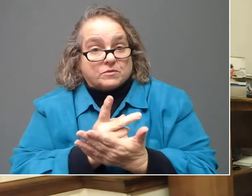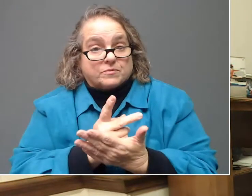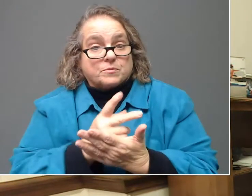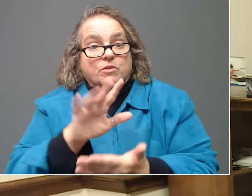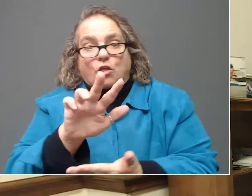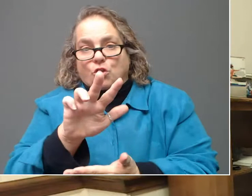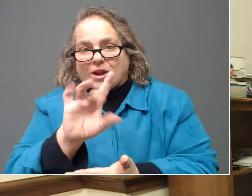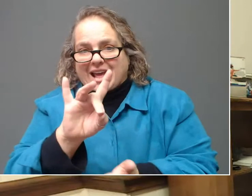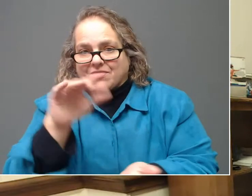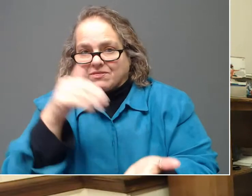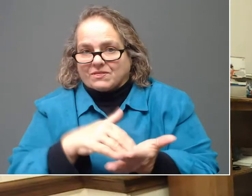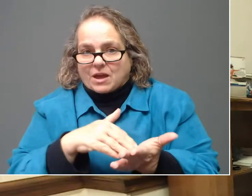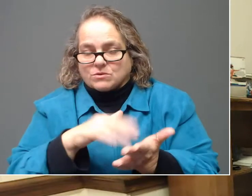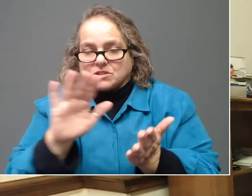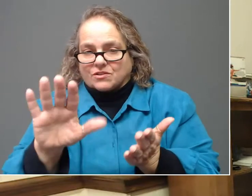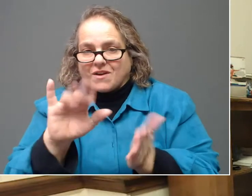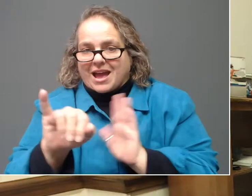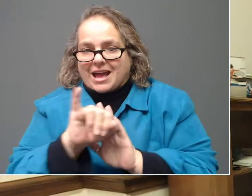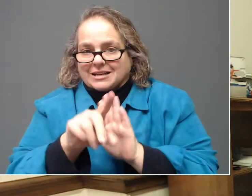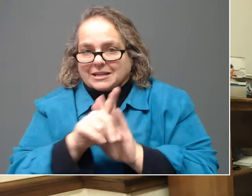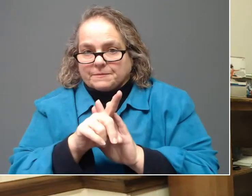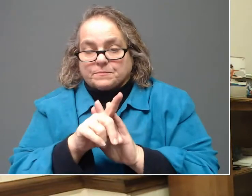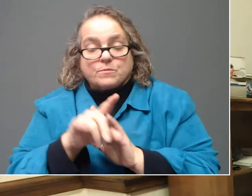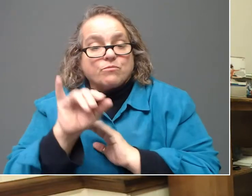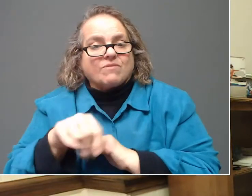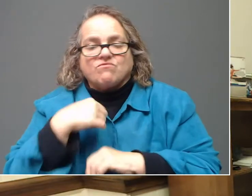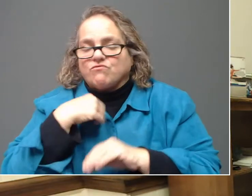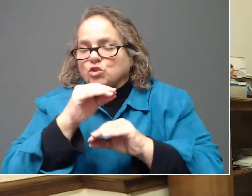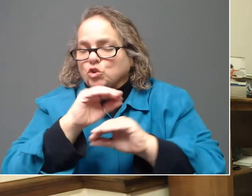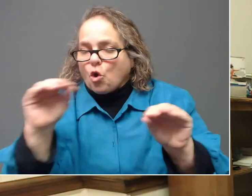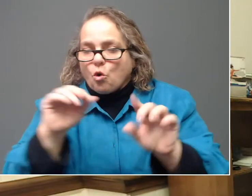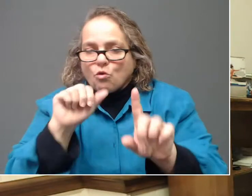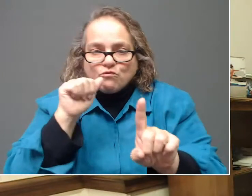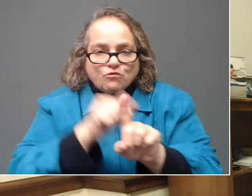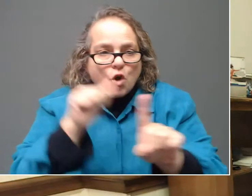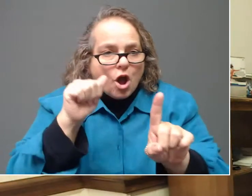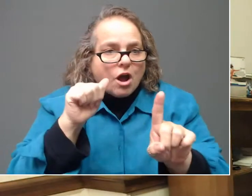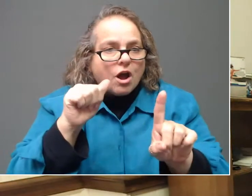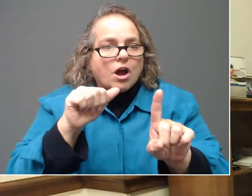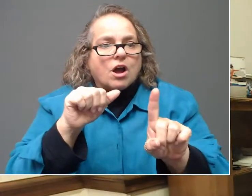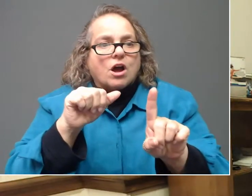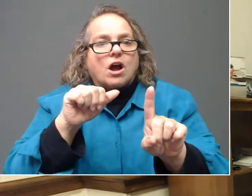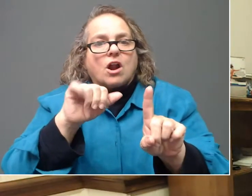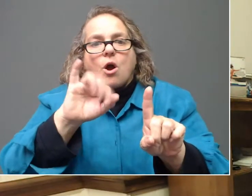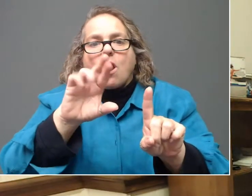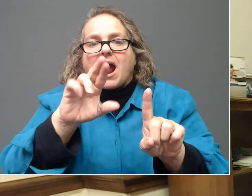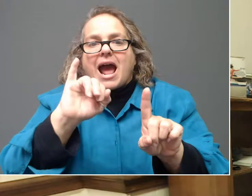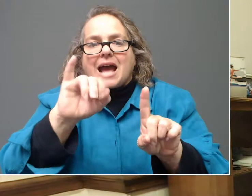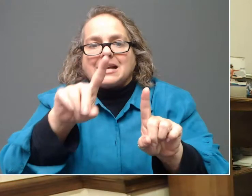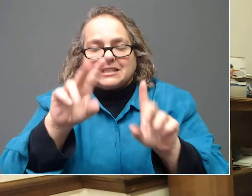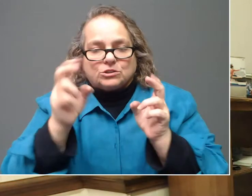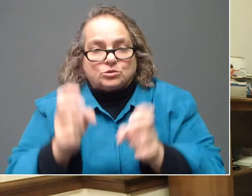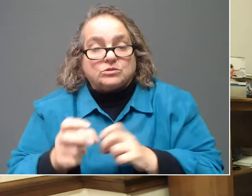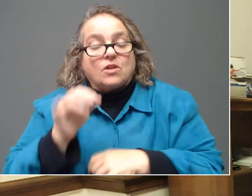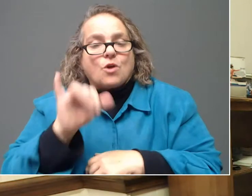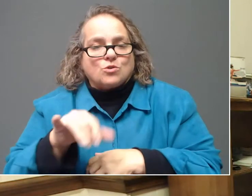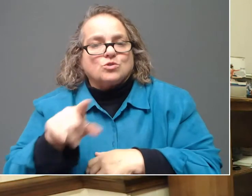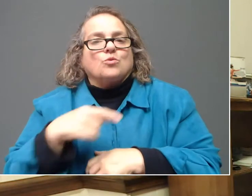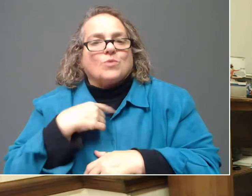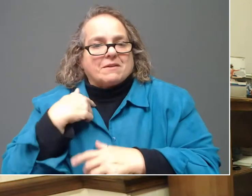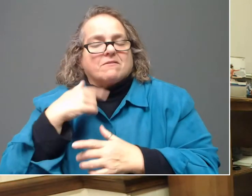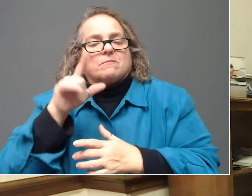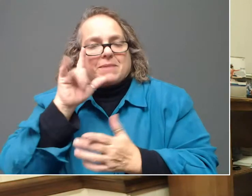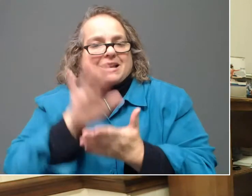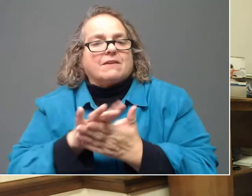And those would be the ones that have no fraud or ID issues. So those are the ones we believe are the actual